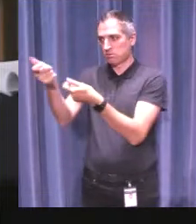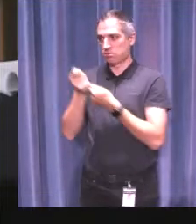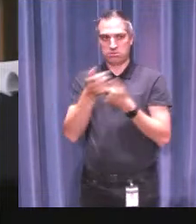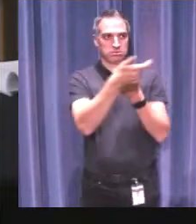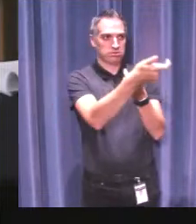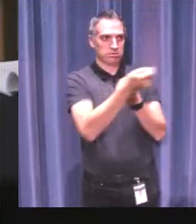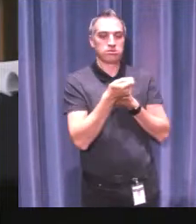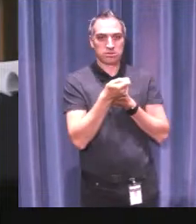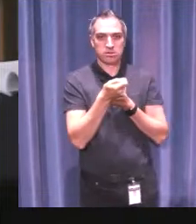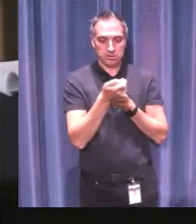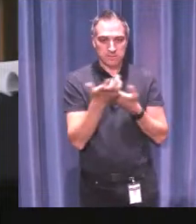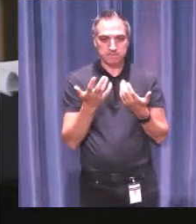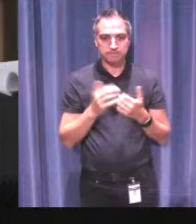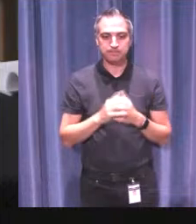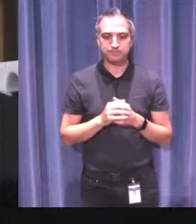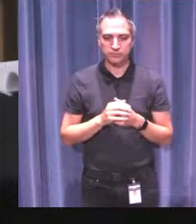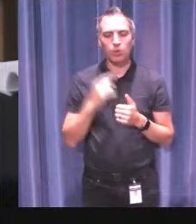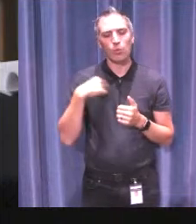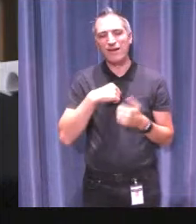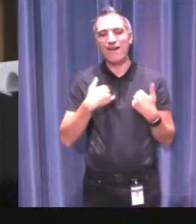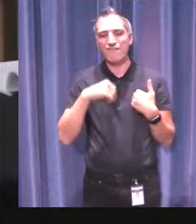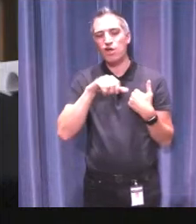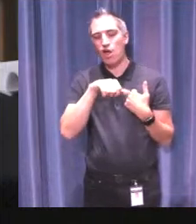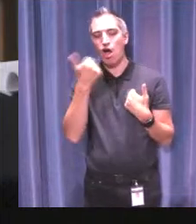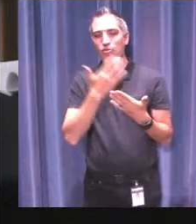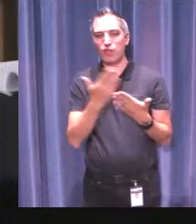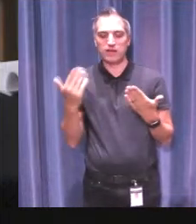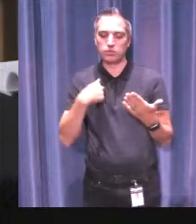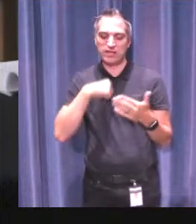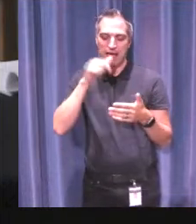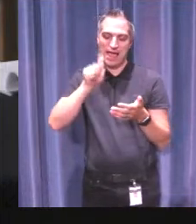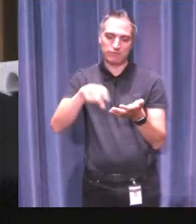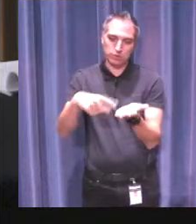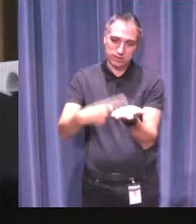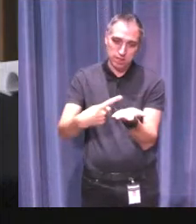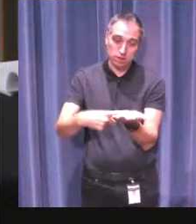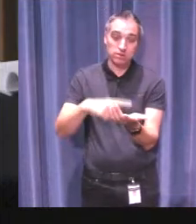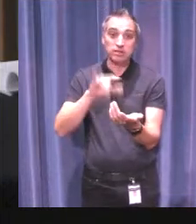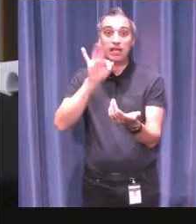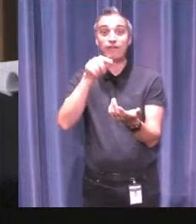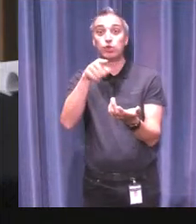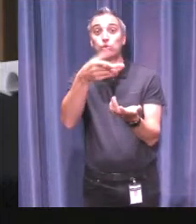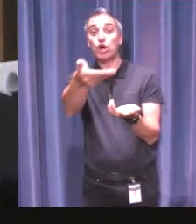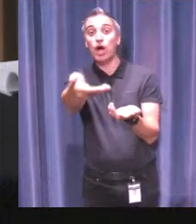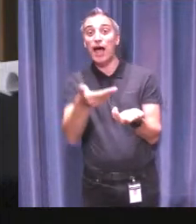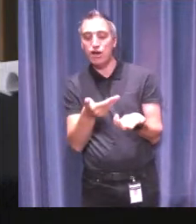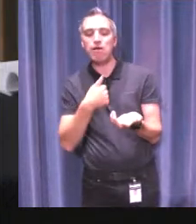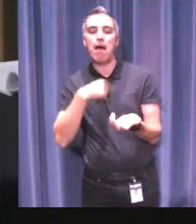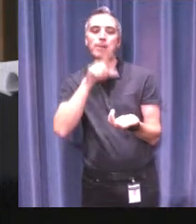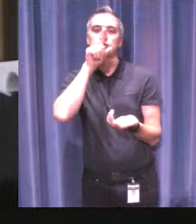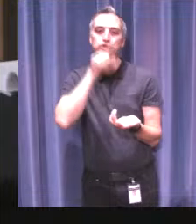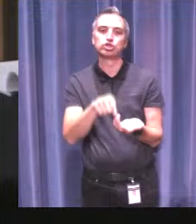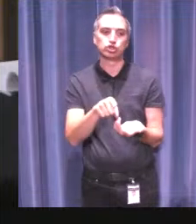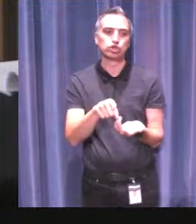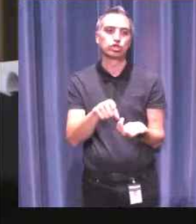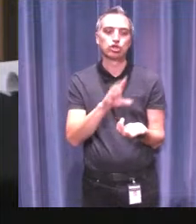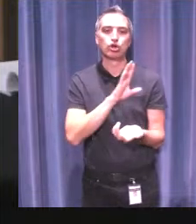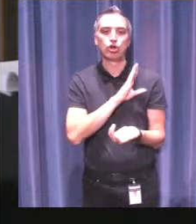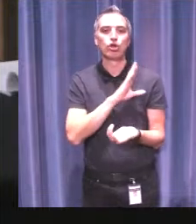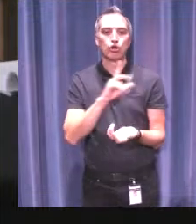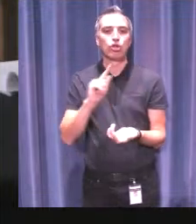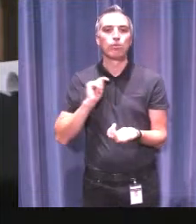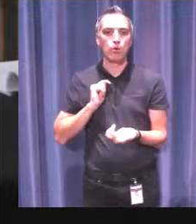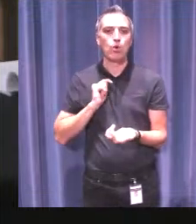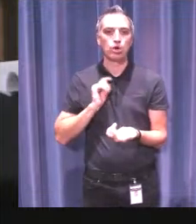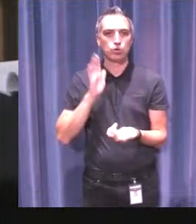Other than, there's other things, but we don't need to get into that. Should you be hired, I'm sure the board will